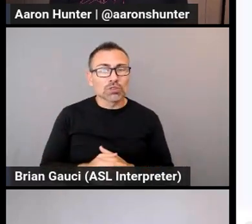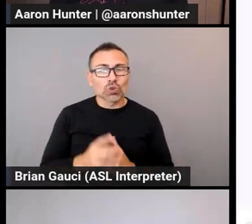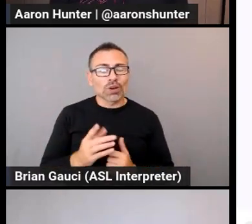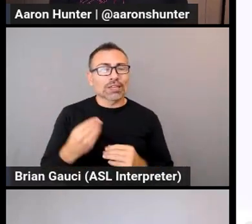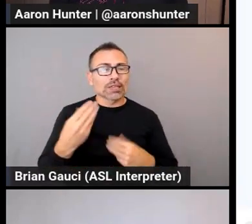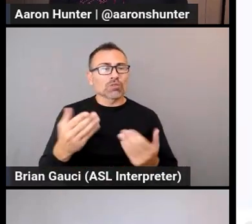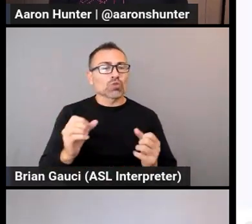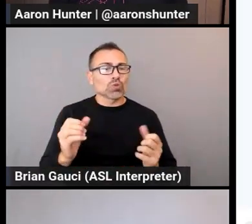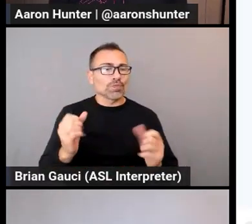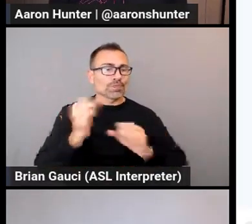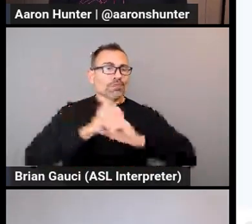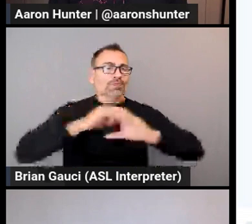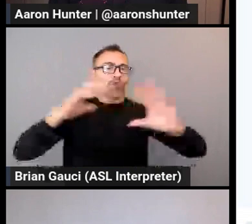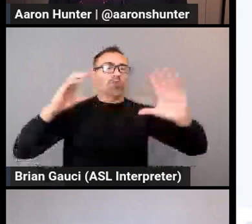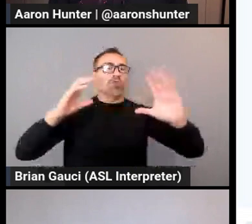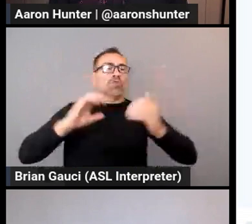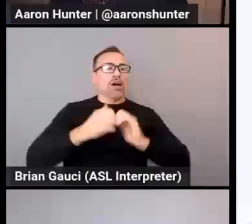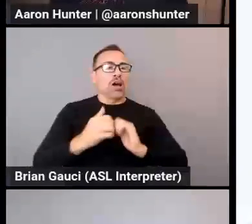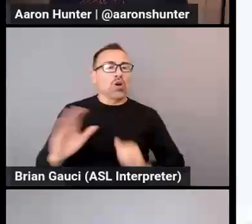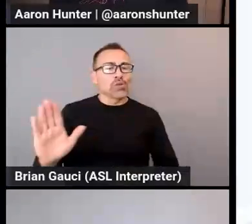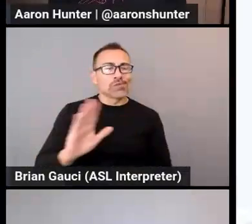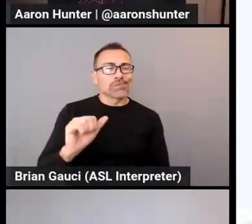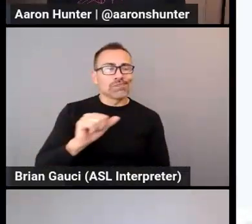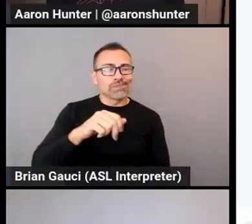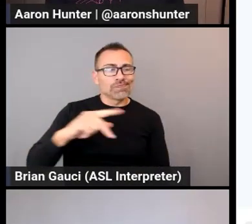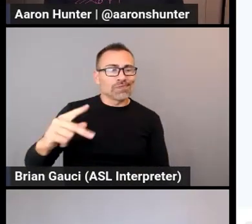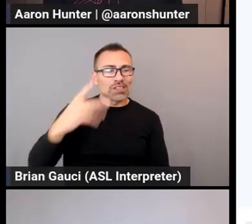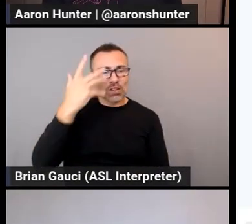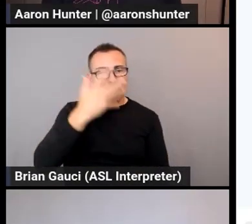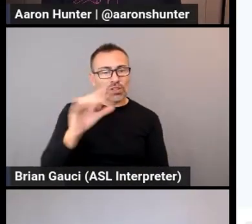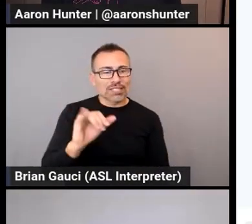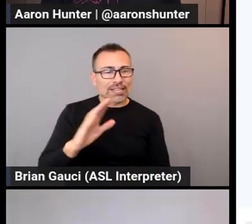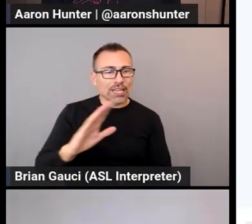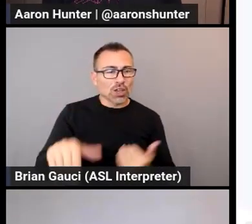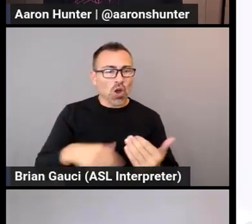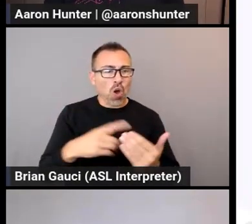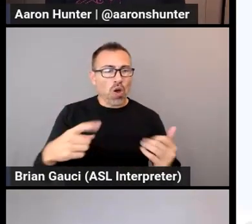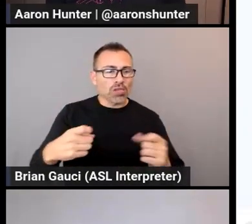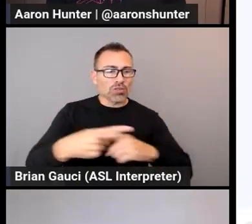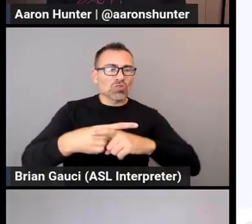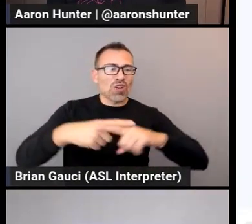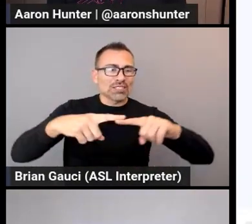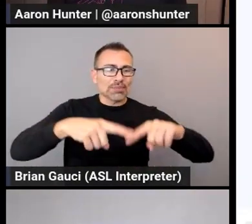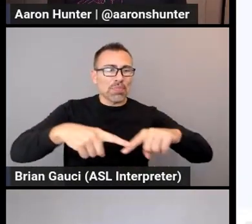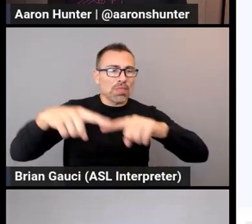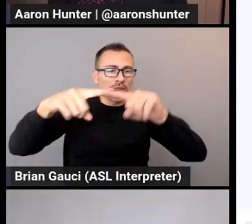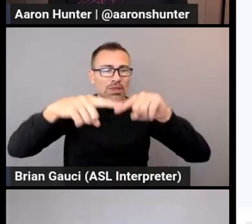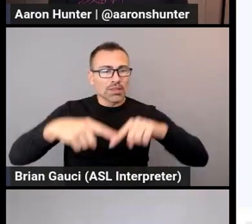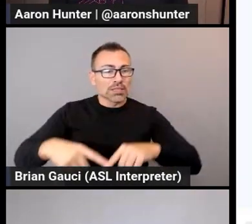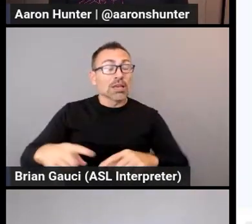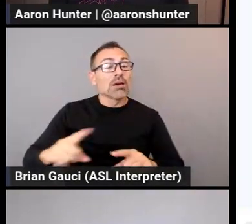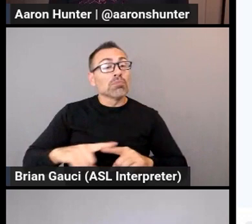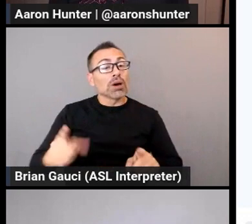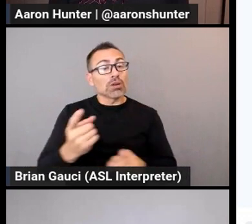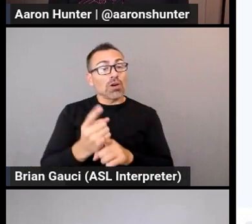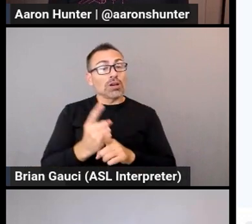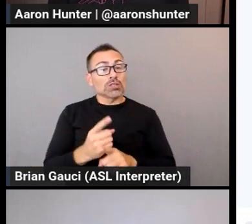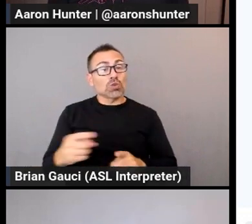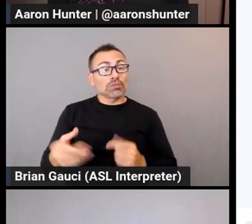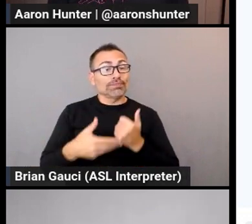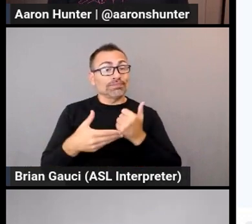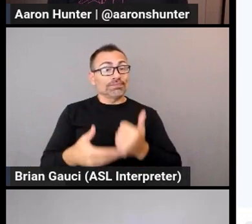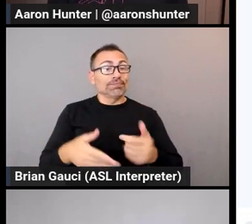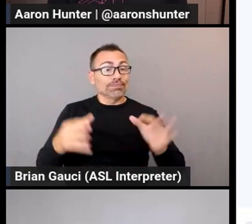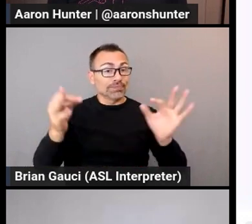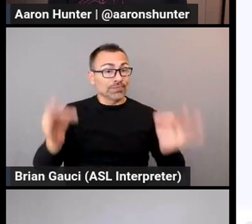an overview of how your application looks like and all the cross dependencies within projects, but then it also helps you sort of decide